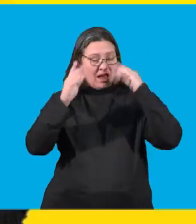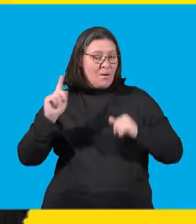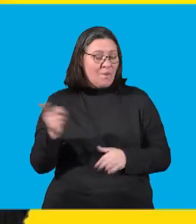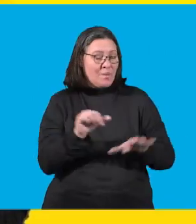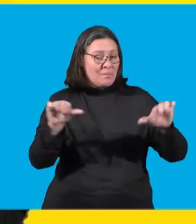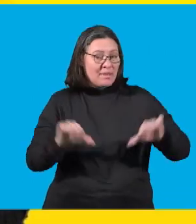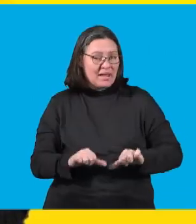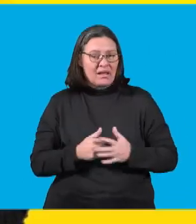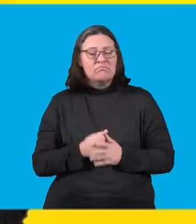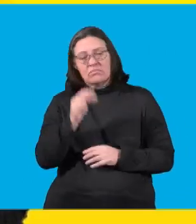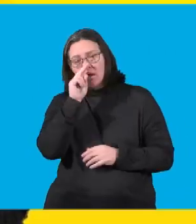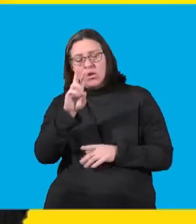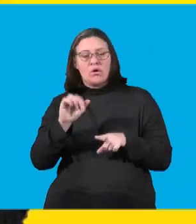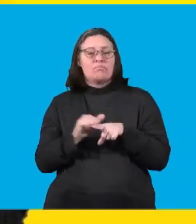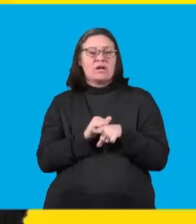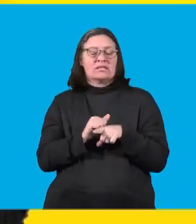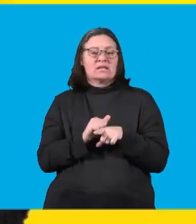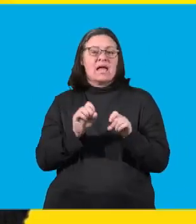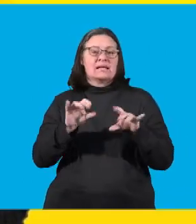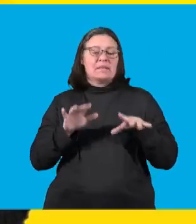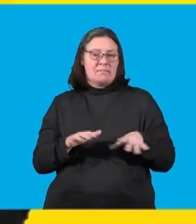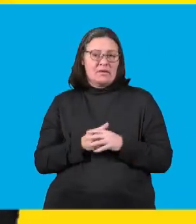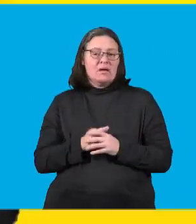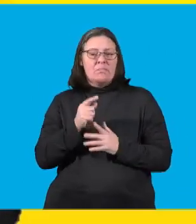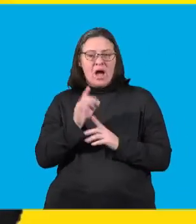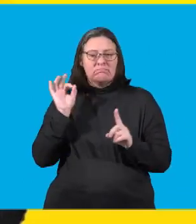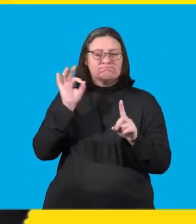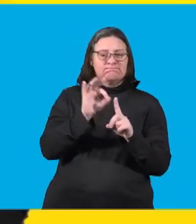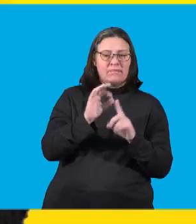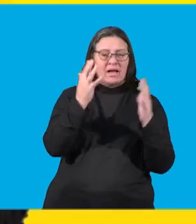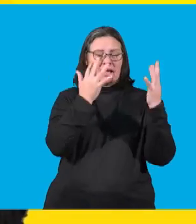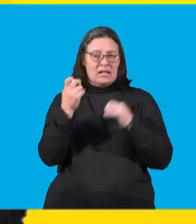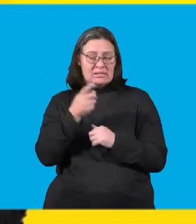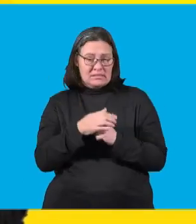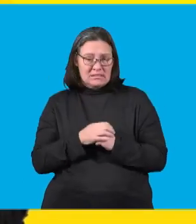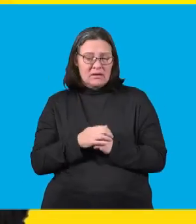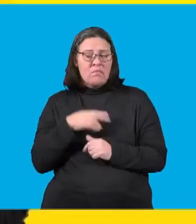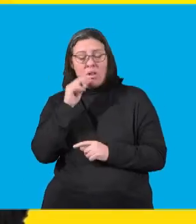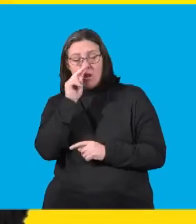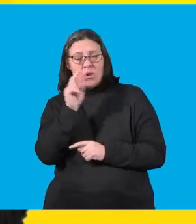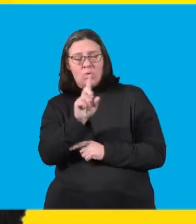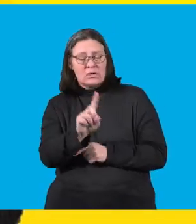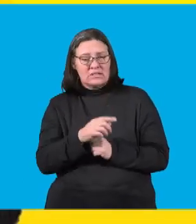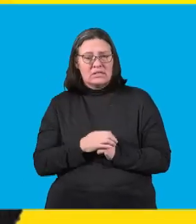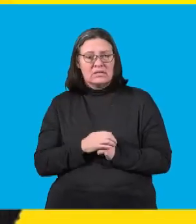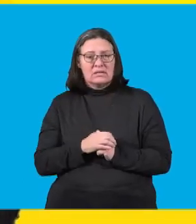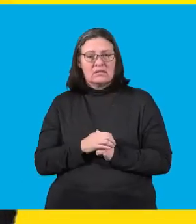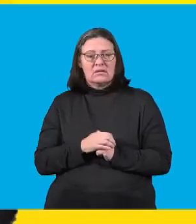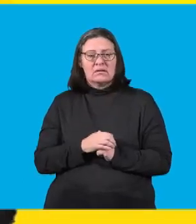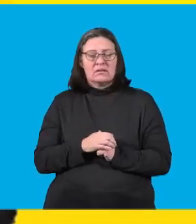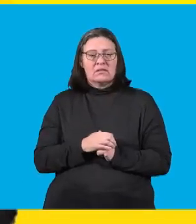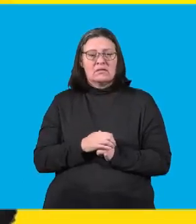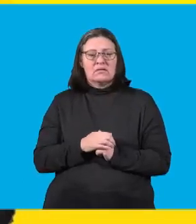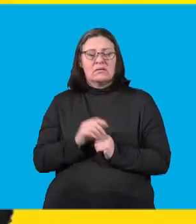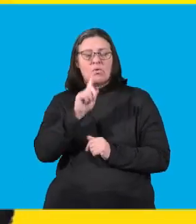Hello everyone, welcome back. We are looking at practicing exams that are specifically related to calculus. We're going to be looking at we've